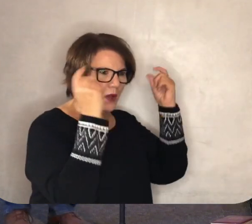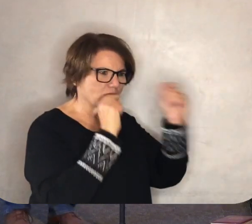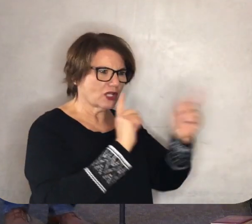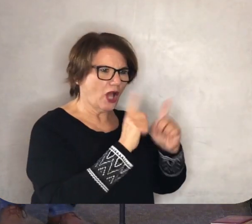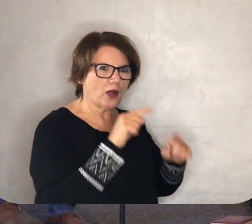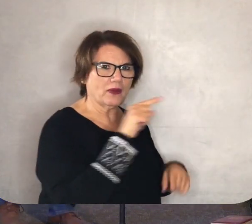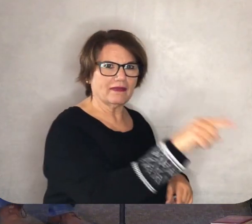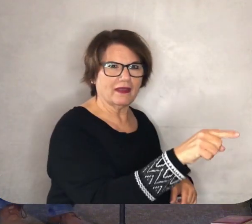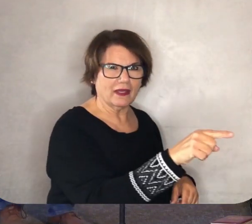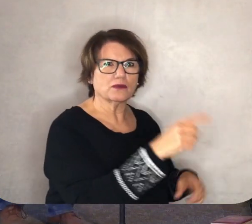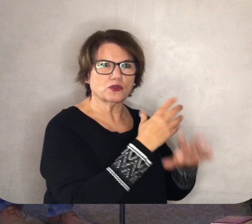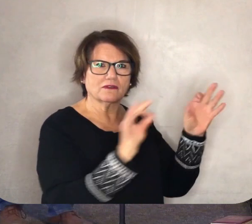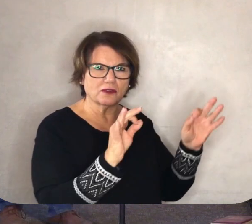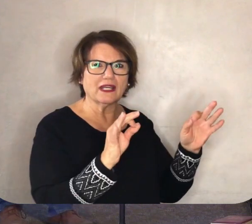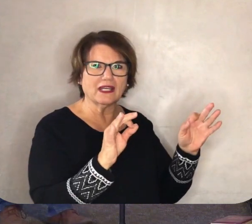his people.